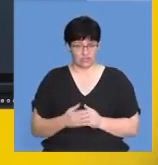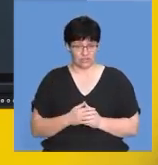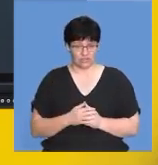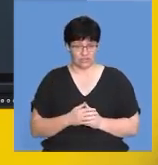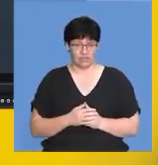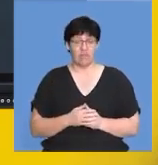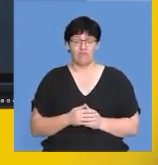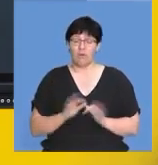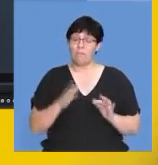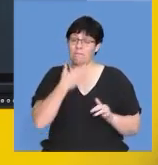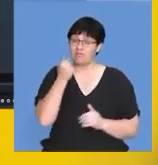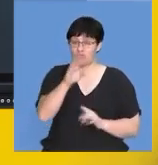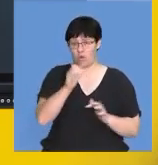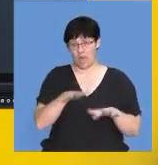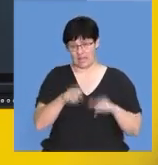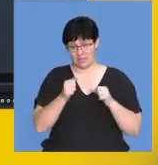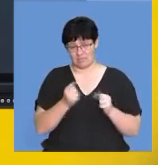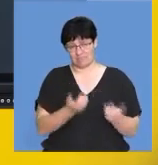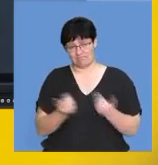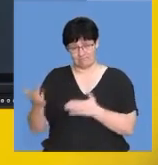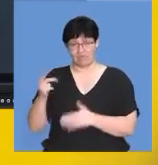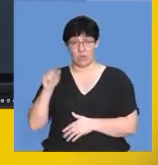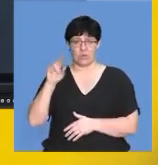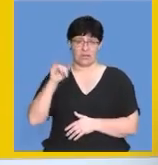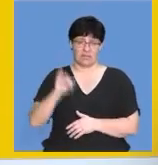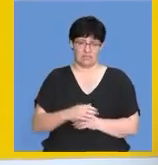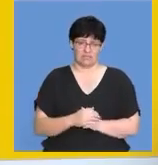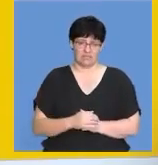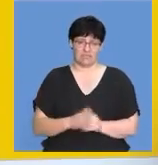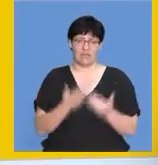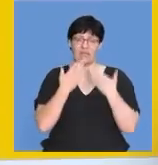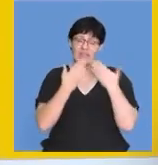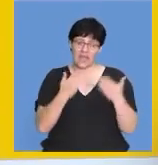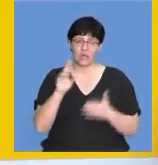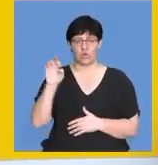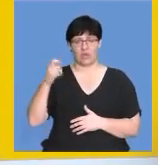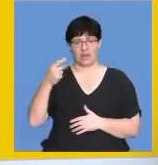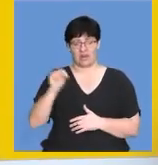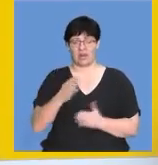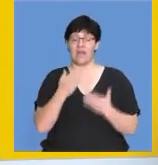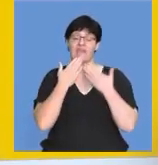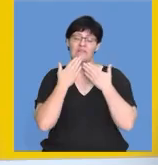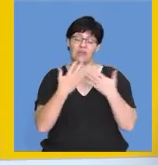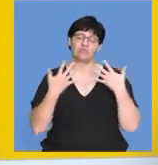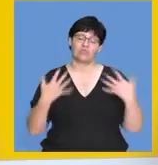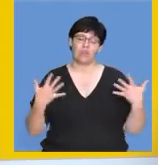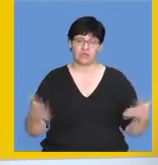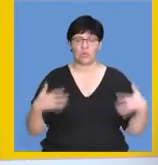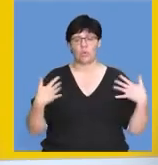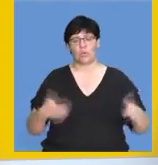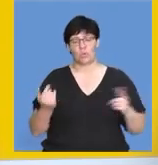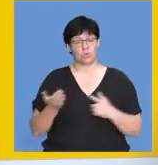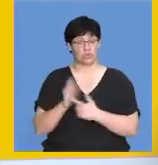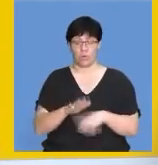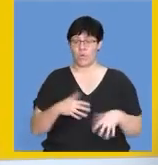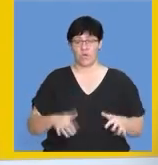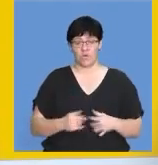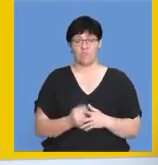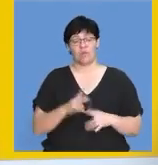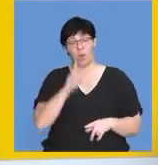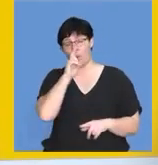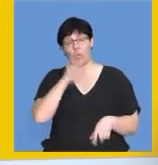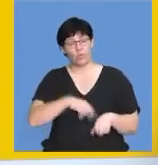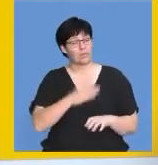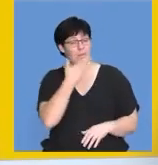best for your exams. I'm going to hand you over to Looney. Thanks, Eugen. Matrix, thank you so much. It's been a great show. We're wishing you